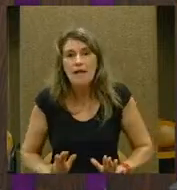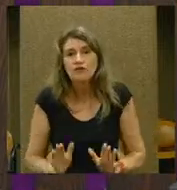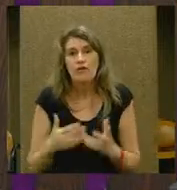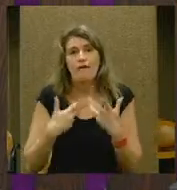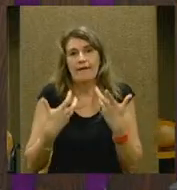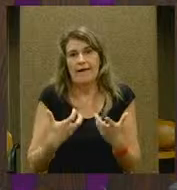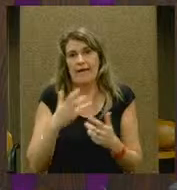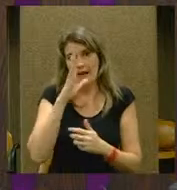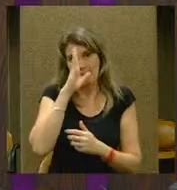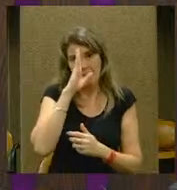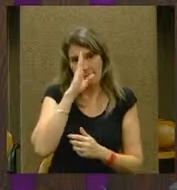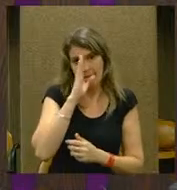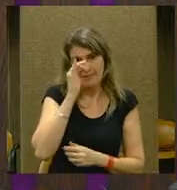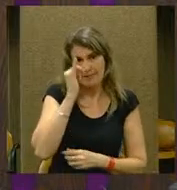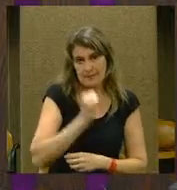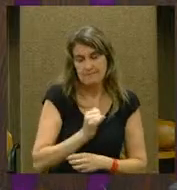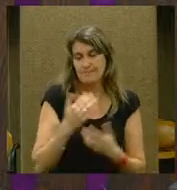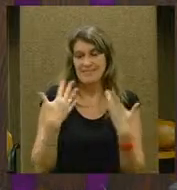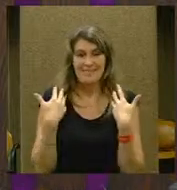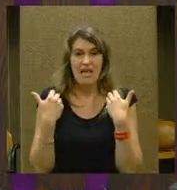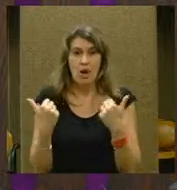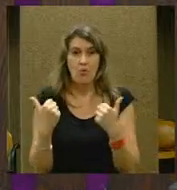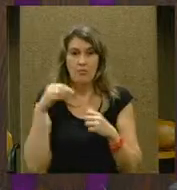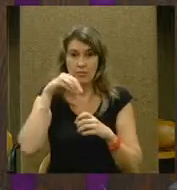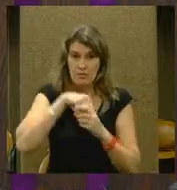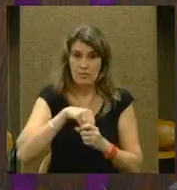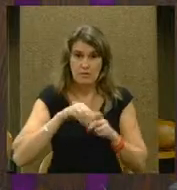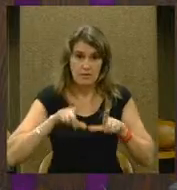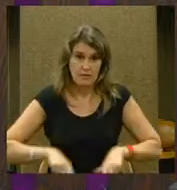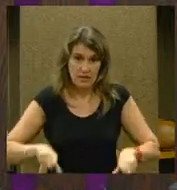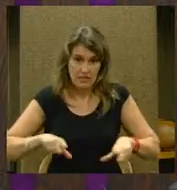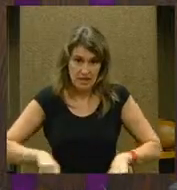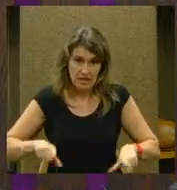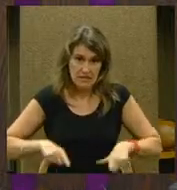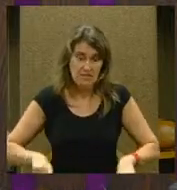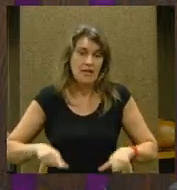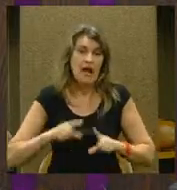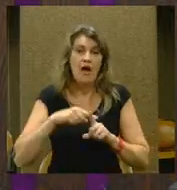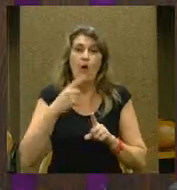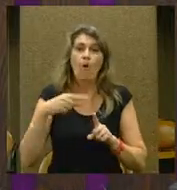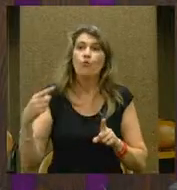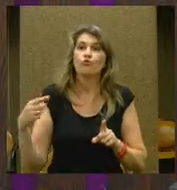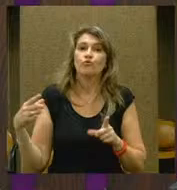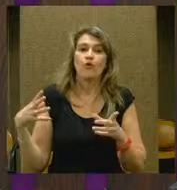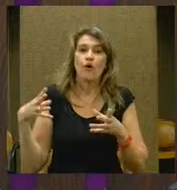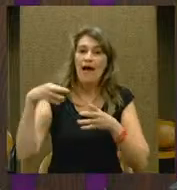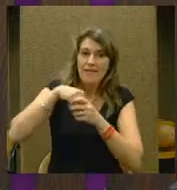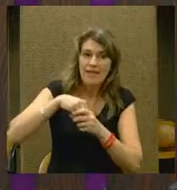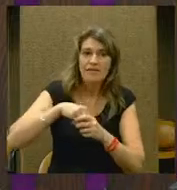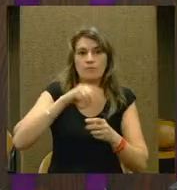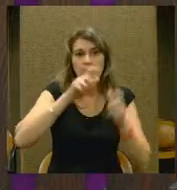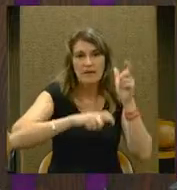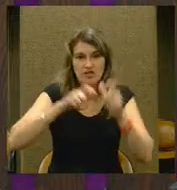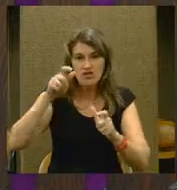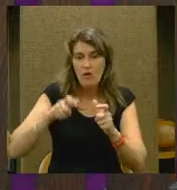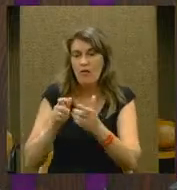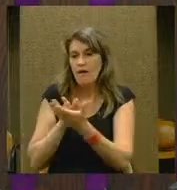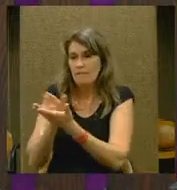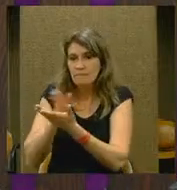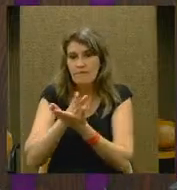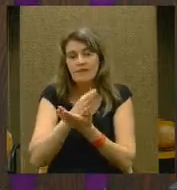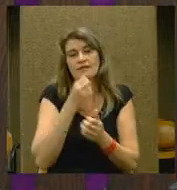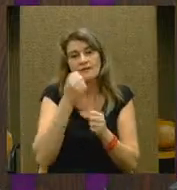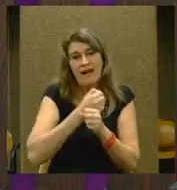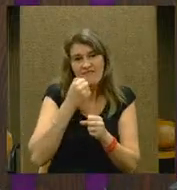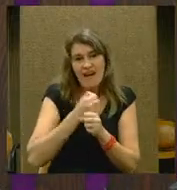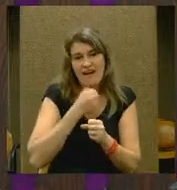on this. So thank you to all the teams, not only those of the municipality, but also the teams that are on the field